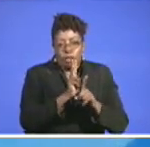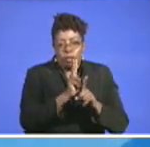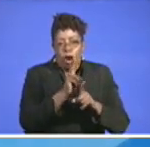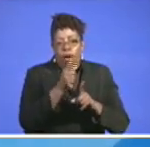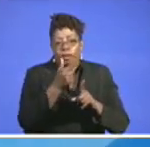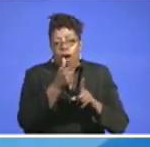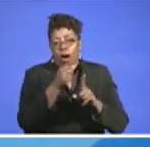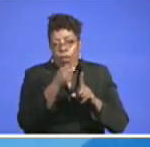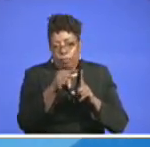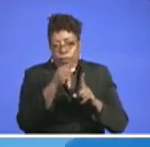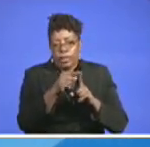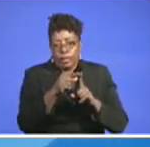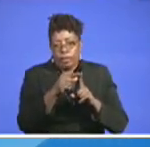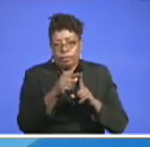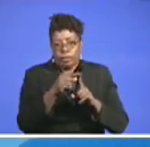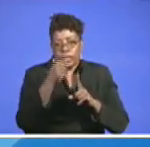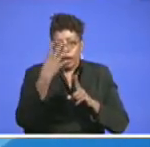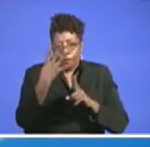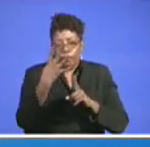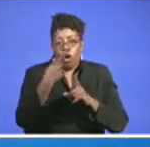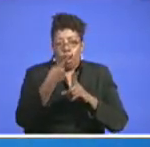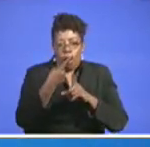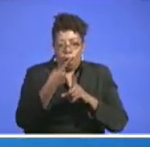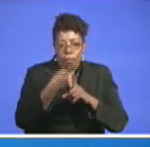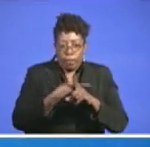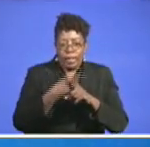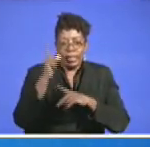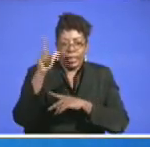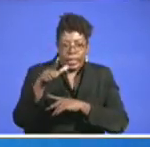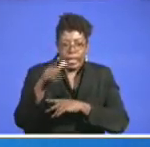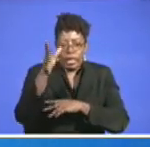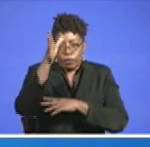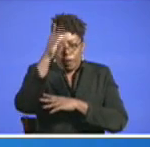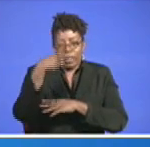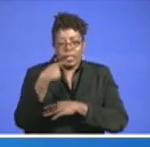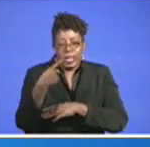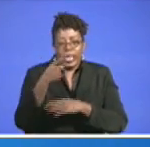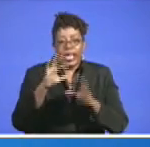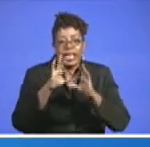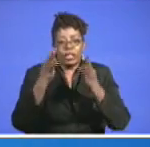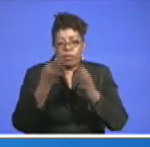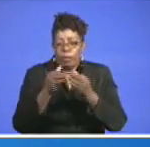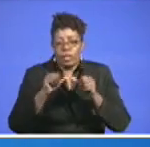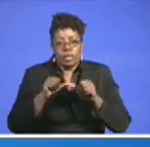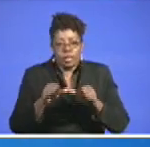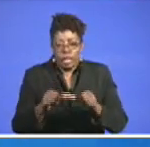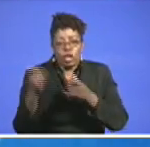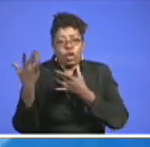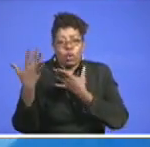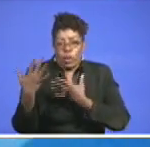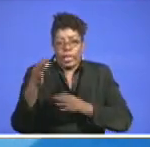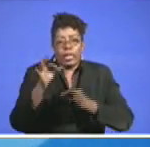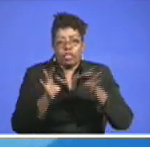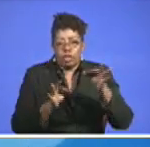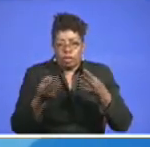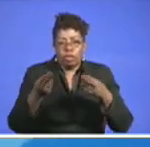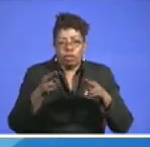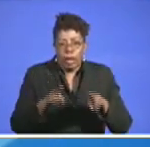Fast forward some 4 months later, and his father, Valance Thompson, says his family is still awaiting justice.